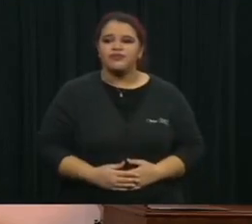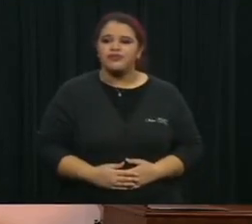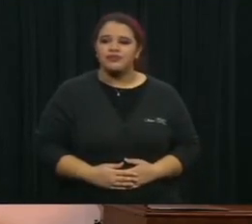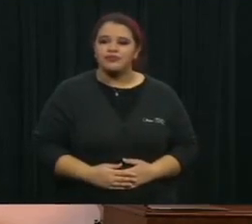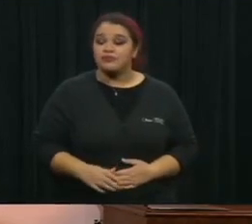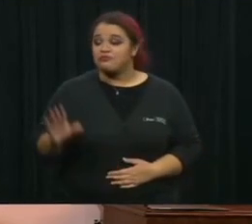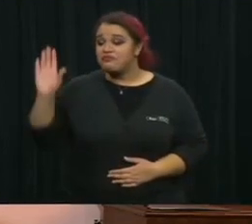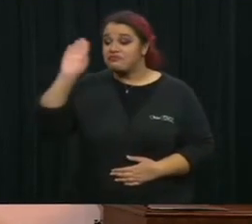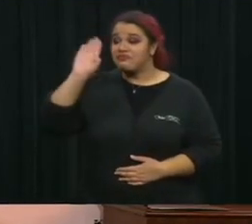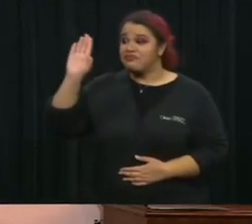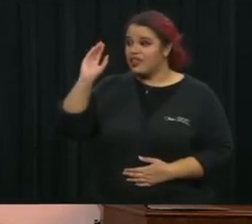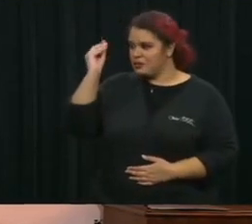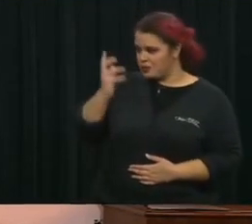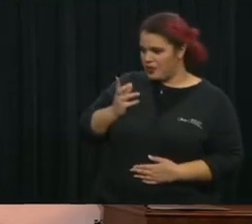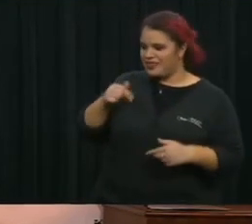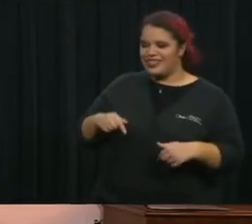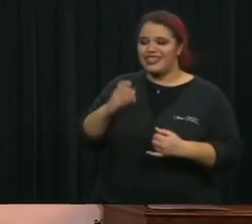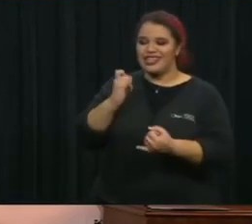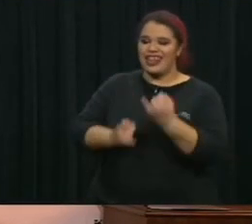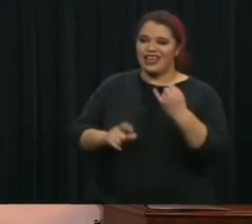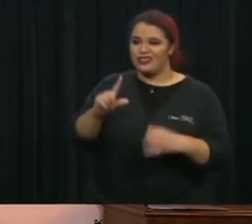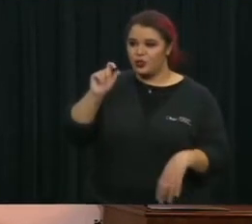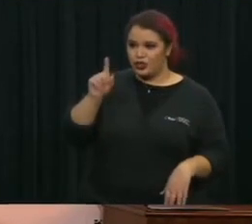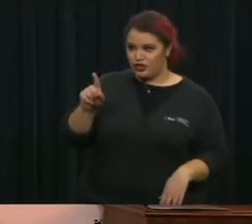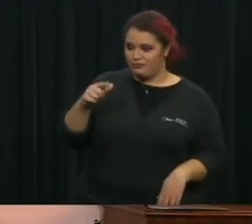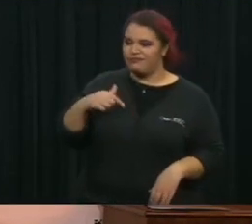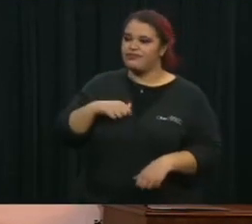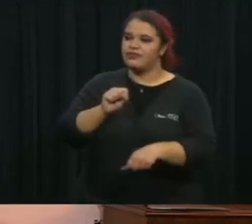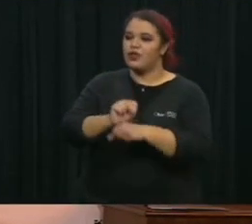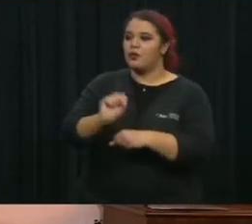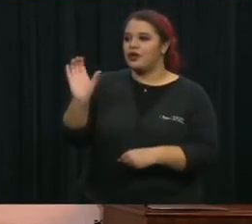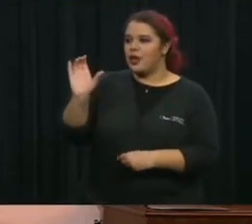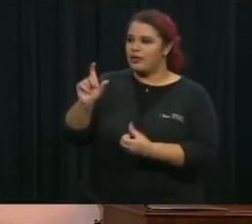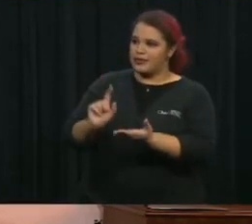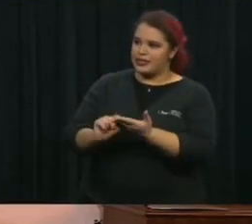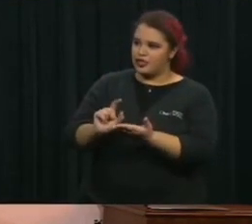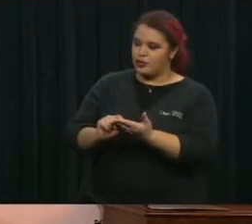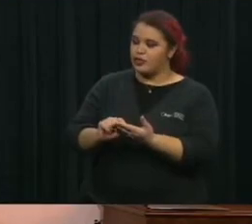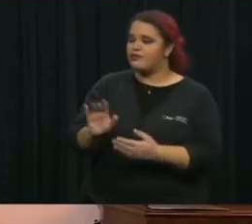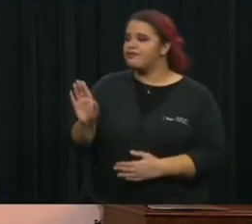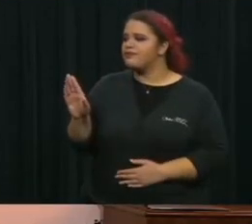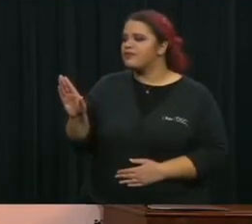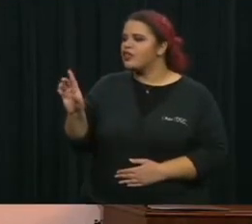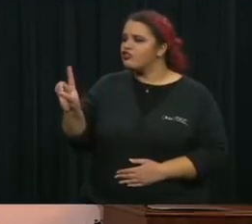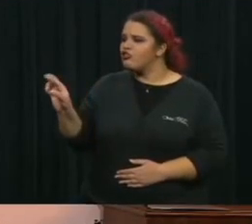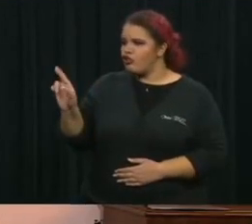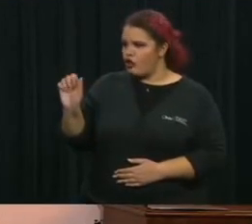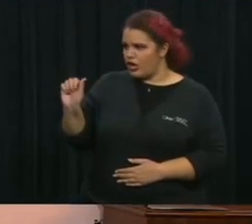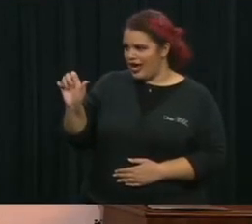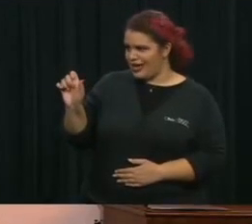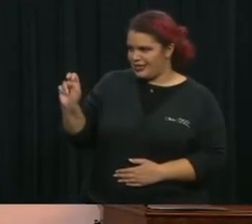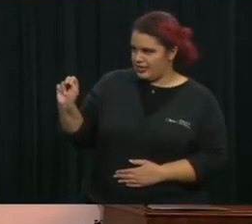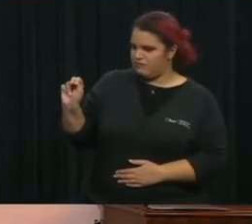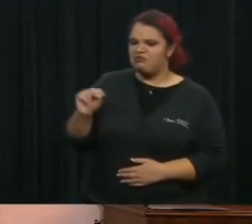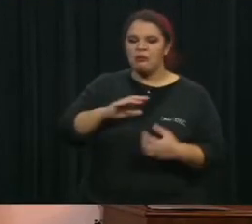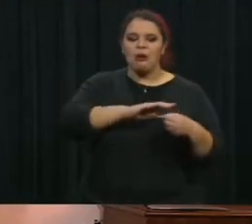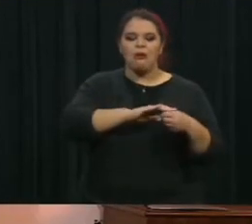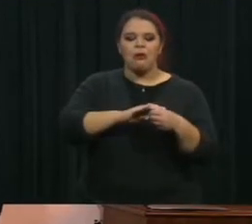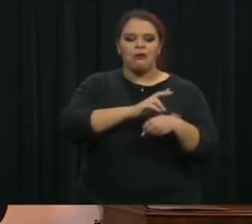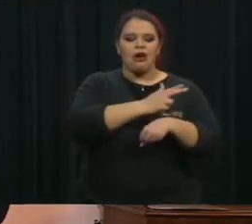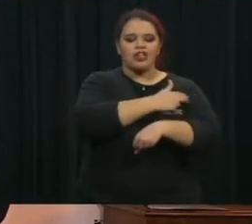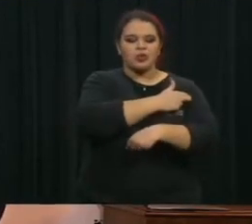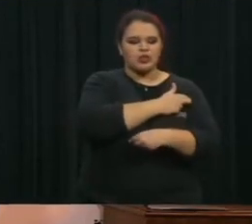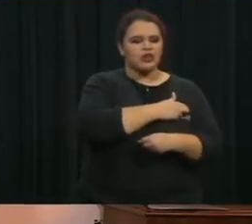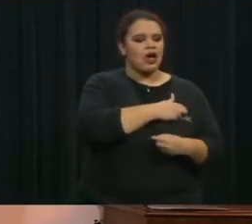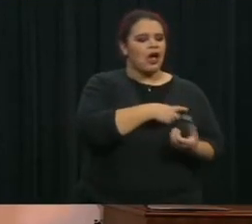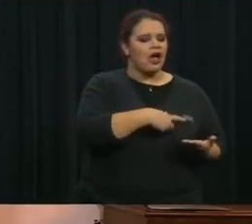Hi, I'm told this is the last question. This is Max Philby with the Columbus Dispatch. Dr. Acton, I checked with some local hospitals today, and it sounds